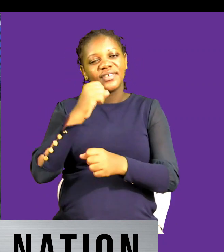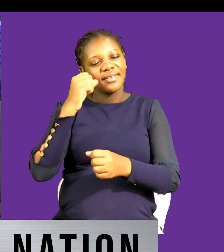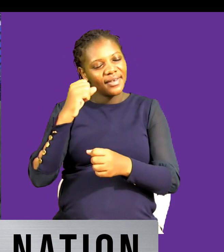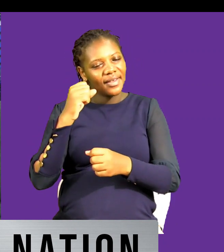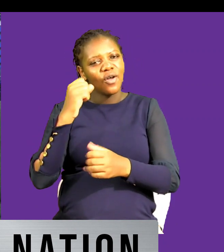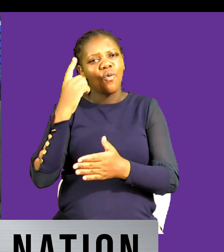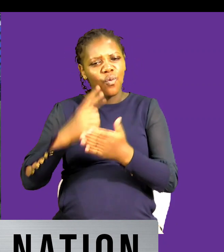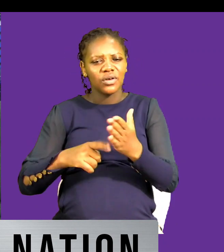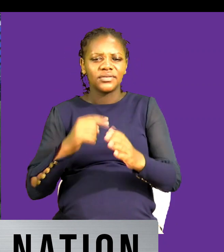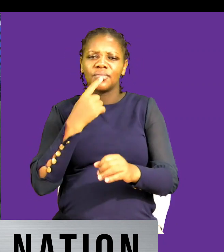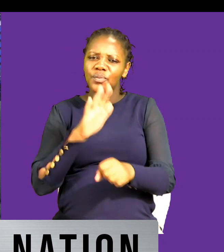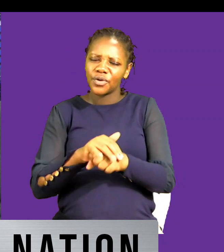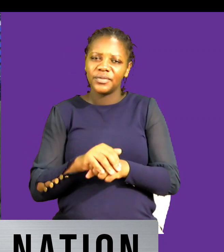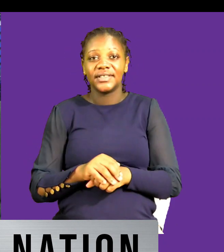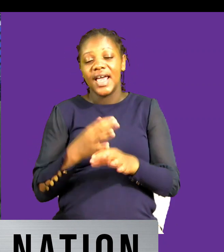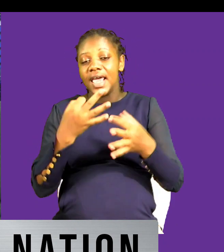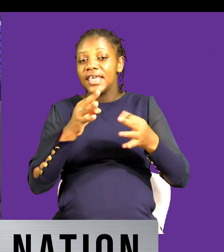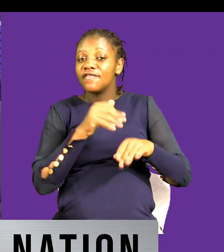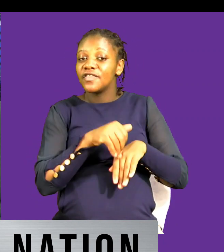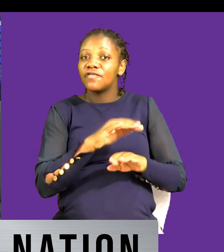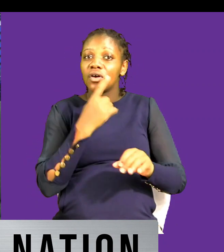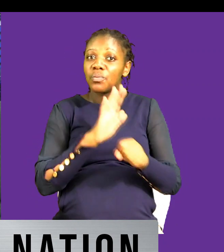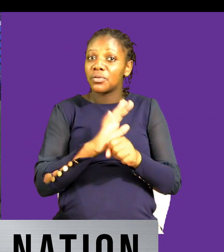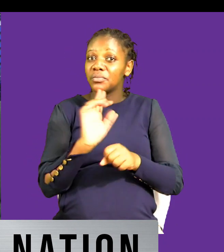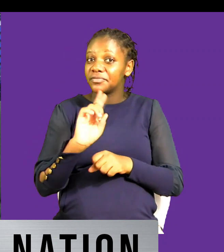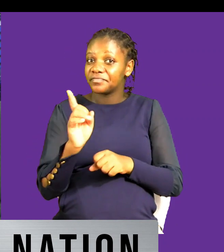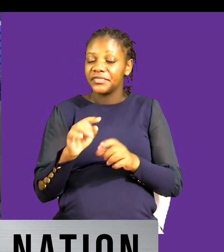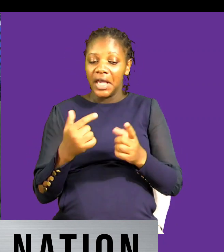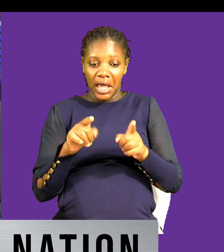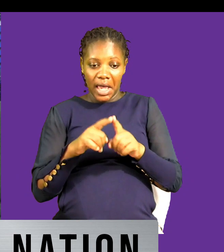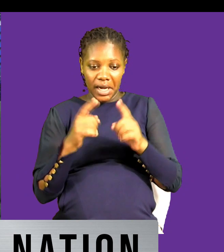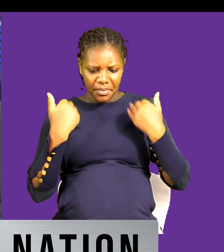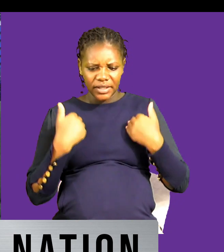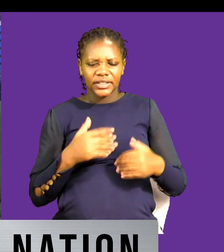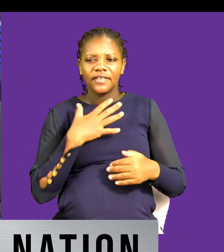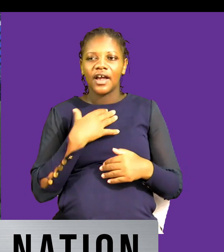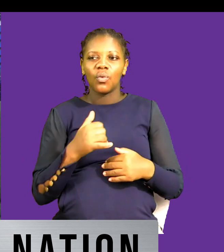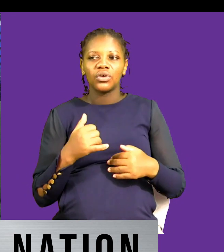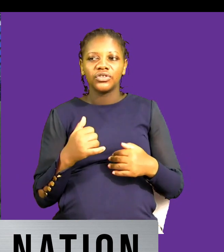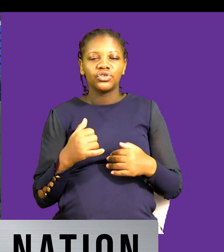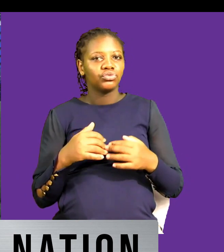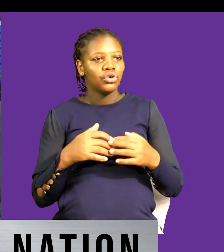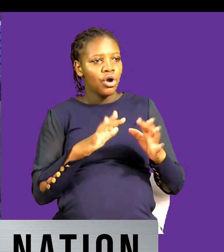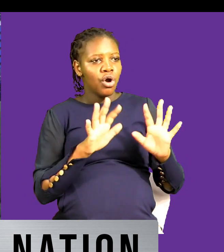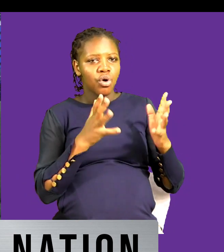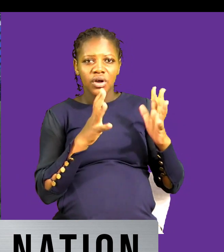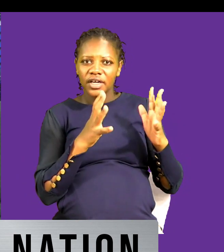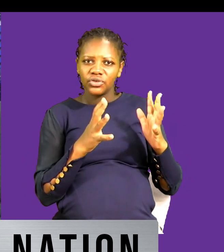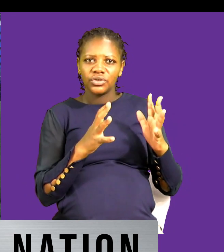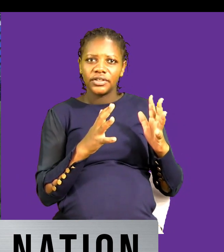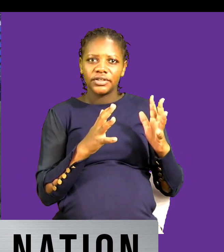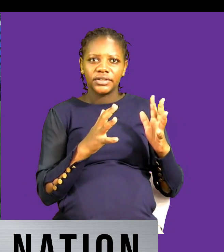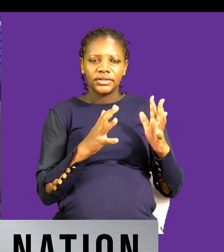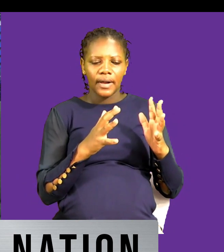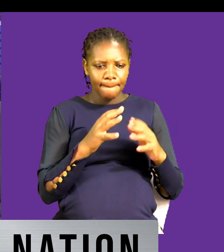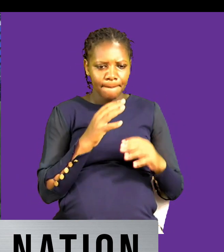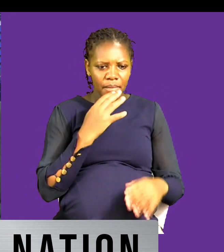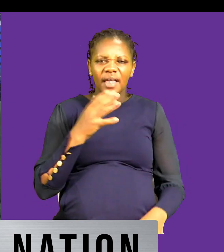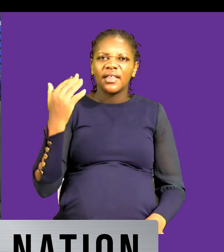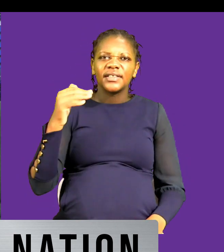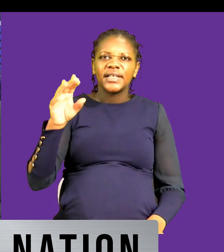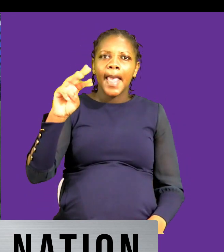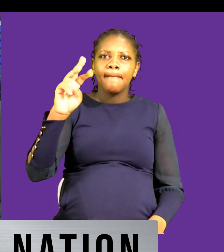do. If it's not doing, and I want to congratulate one of those legislators, Gadoni wa Mushomba, who